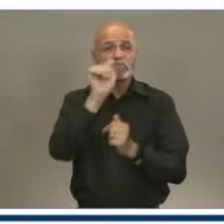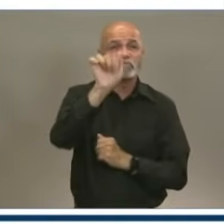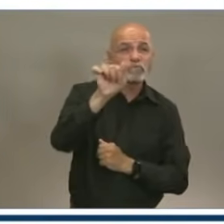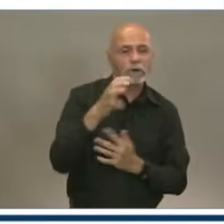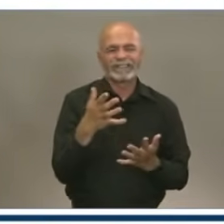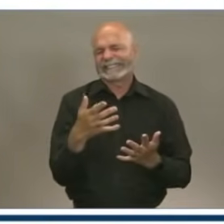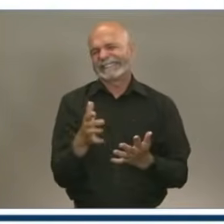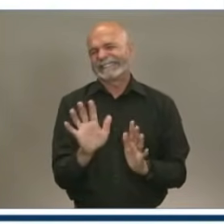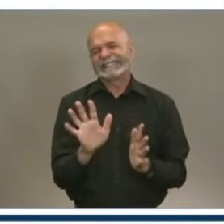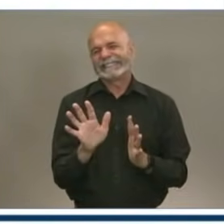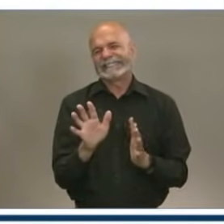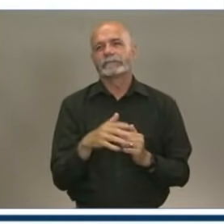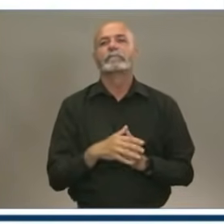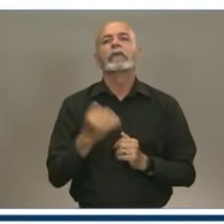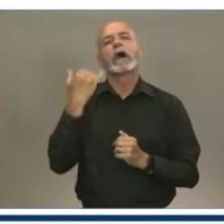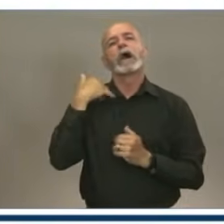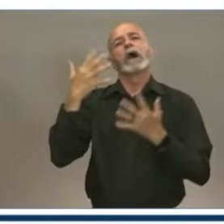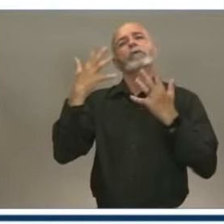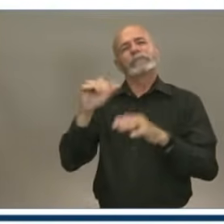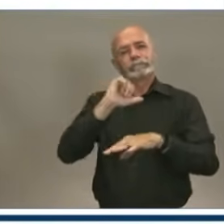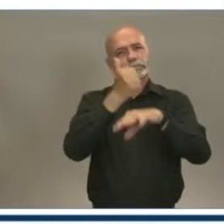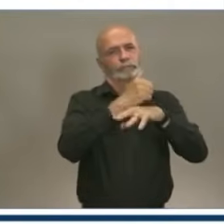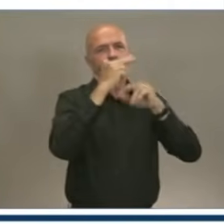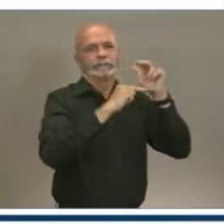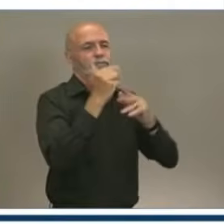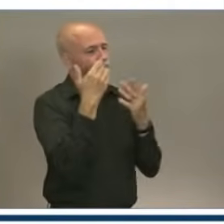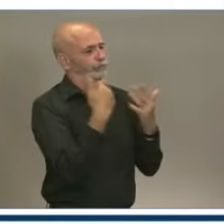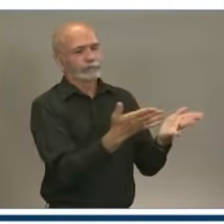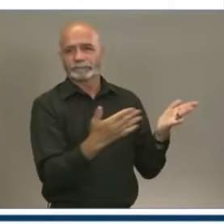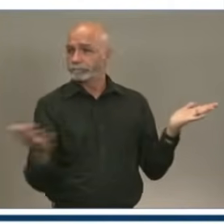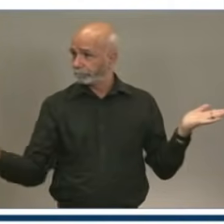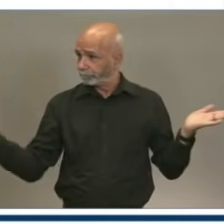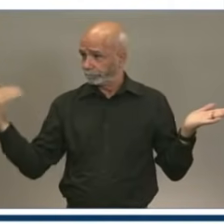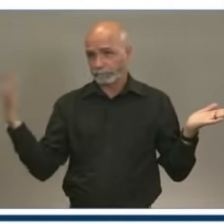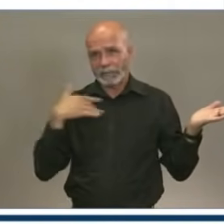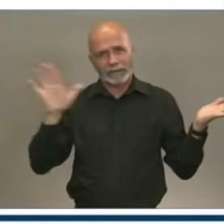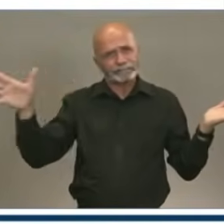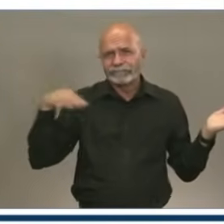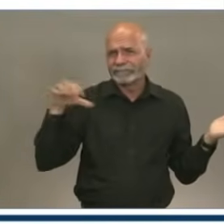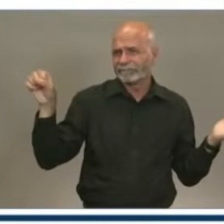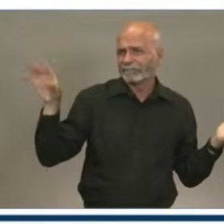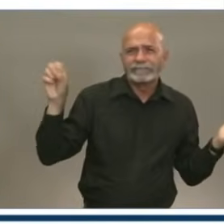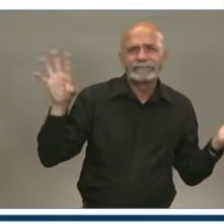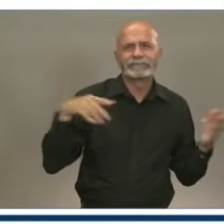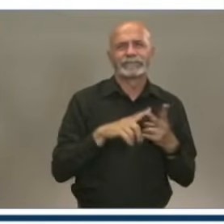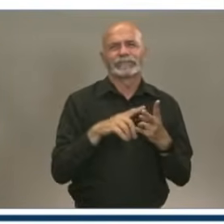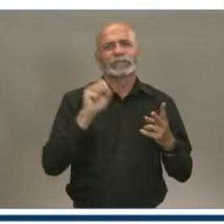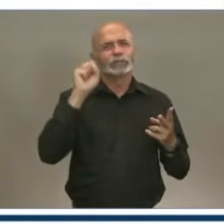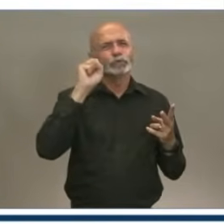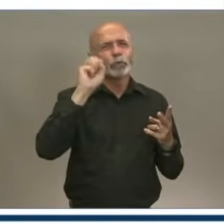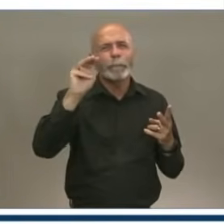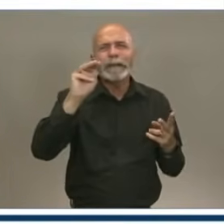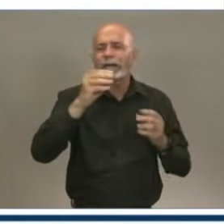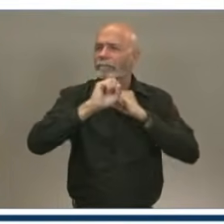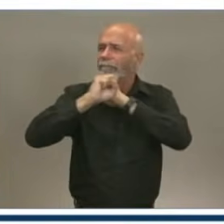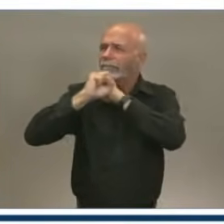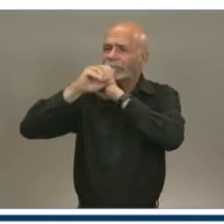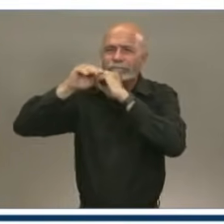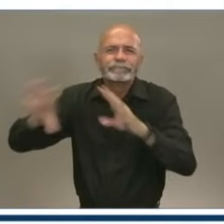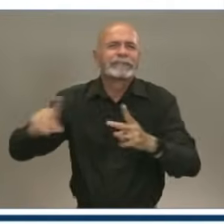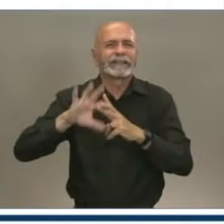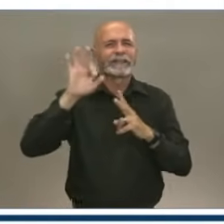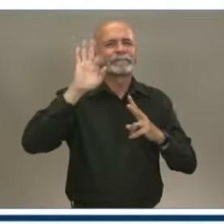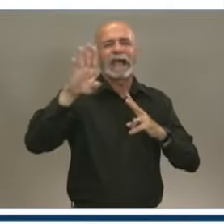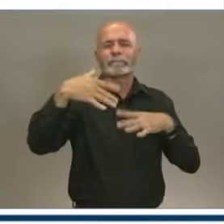got all sorts of messaging, briefings, media, social media. I'd be very surprised if there's any Nova Scotian who's not aware of the opportunity to